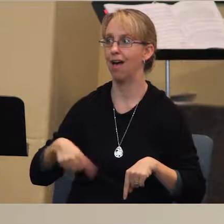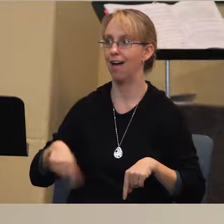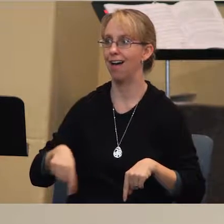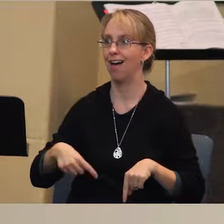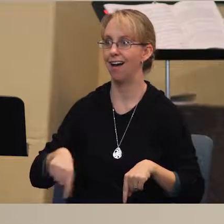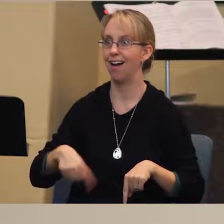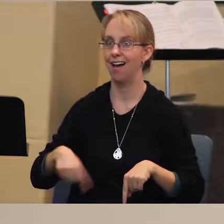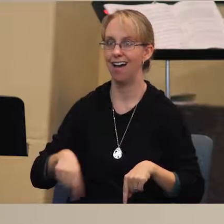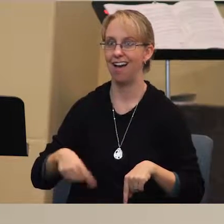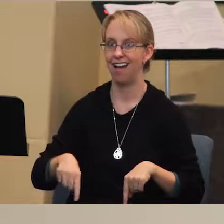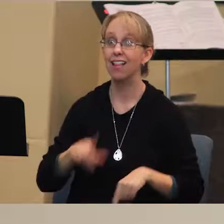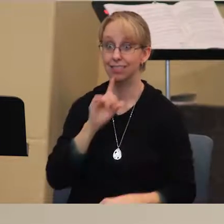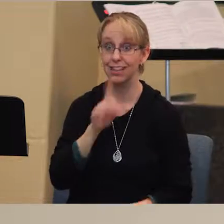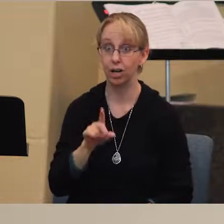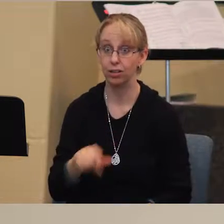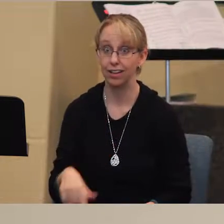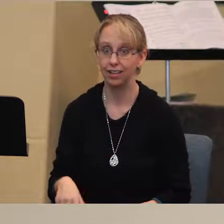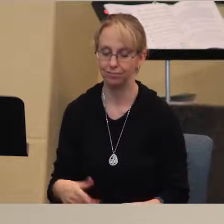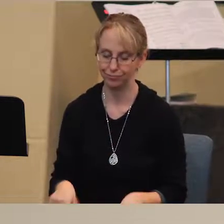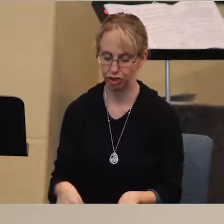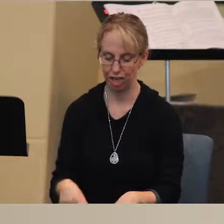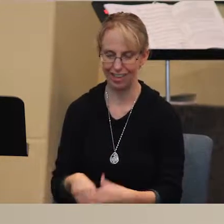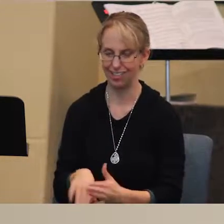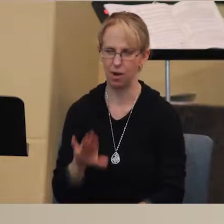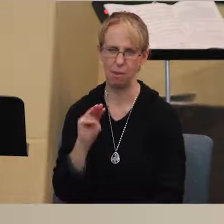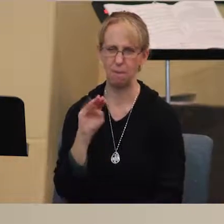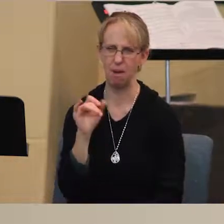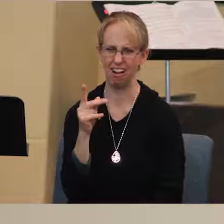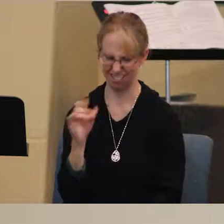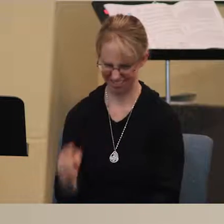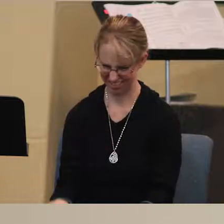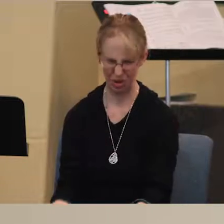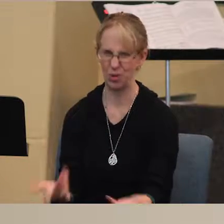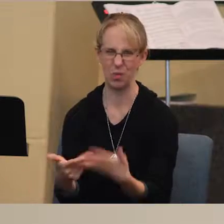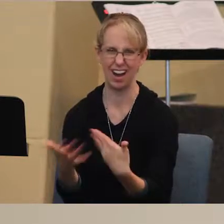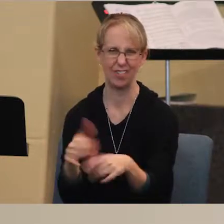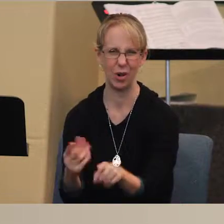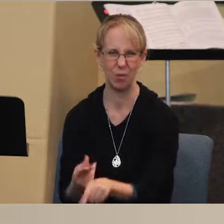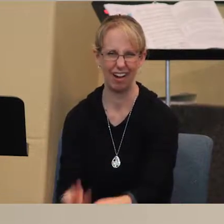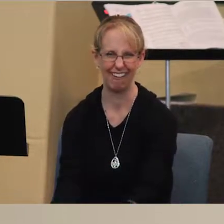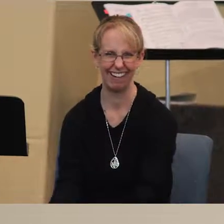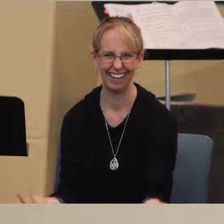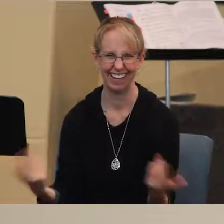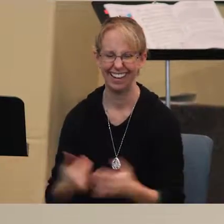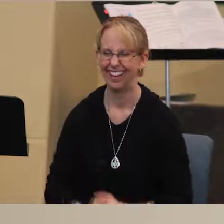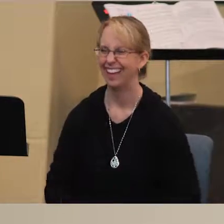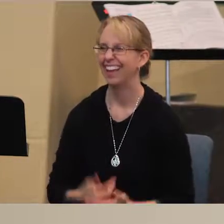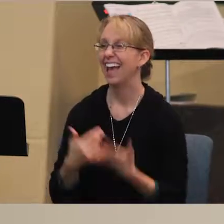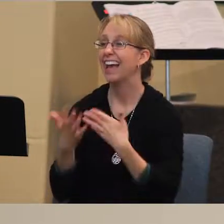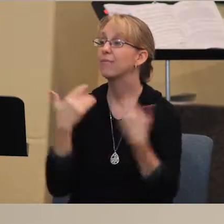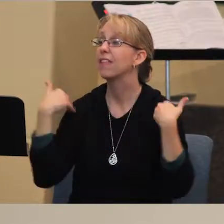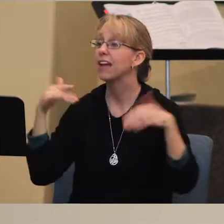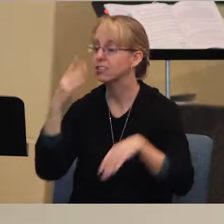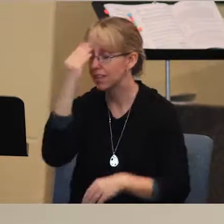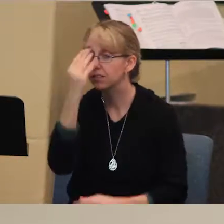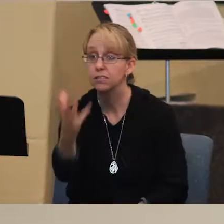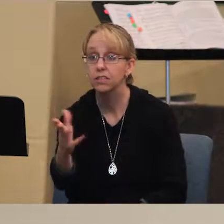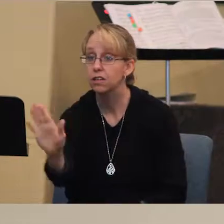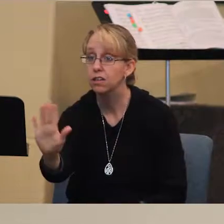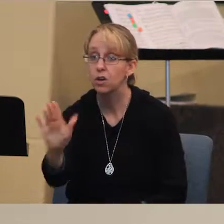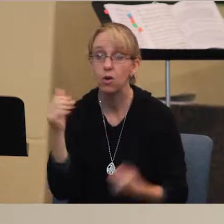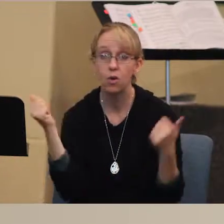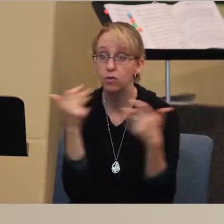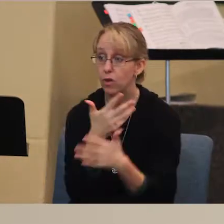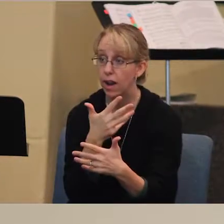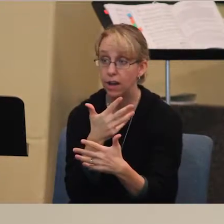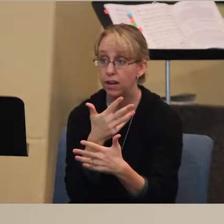literally shaking in their moccasins or whatever they had. But the angel said to them, "Do not be afraid, for